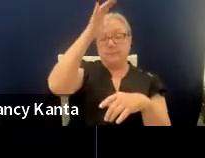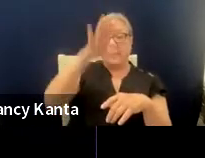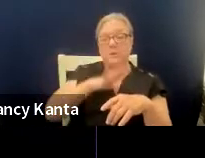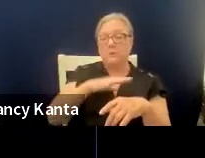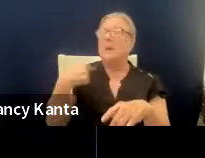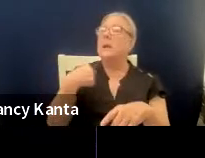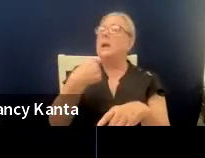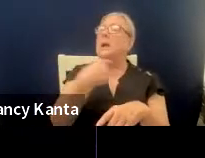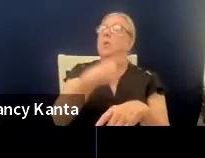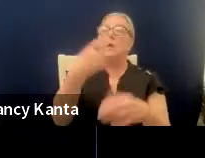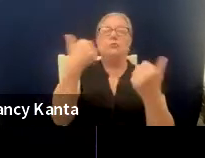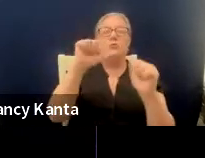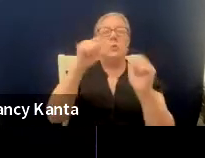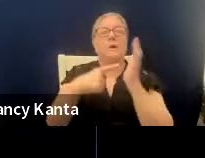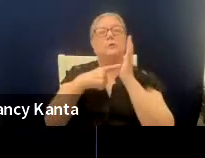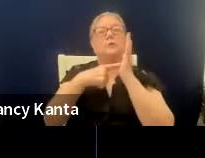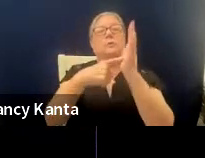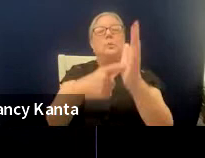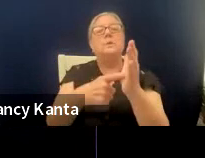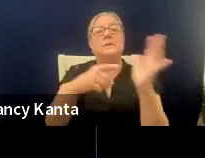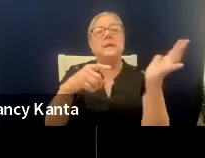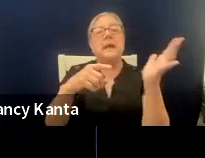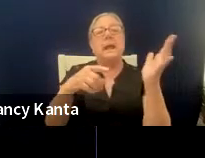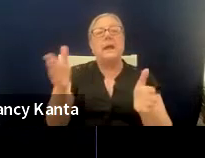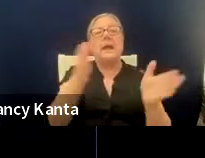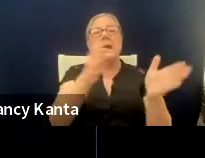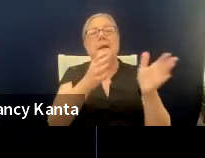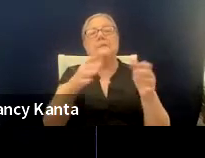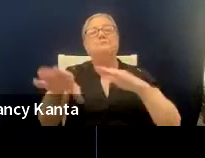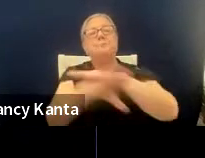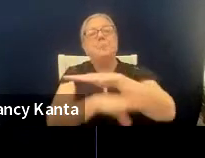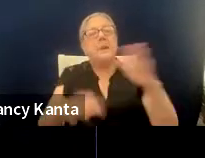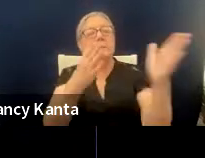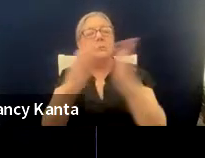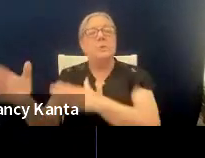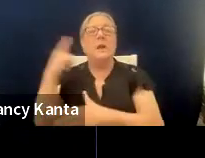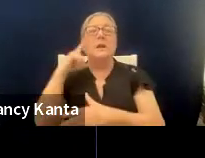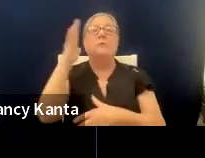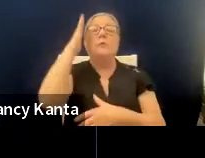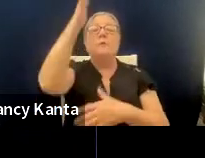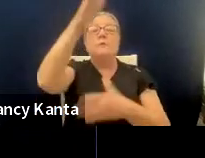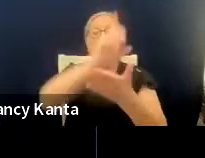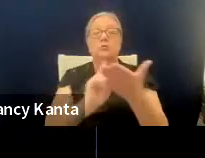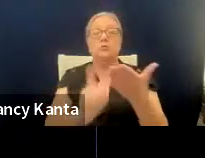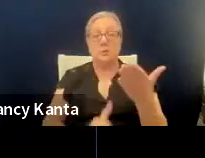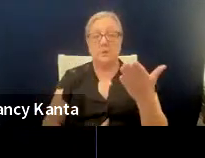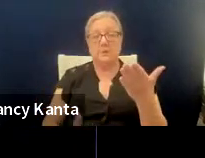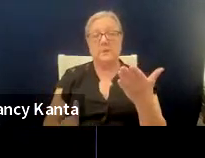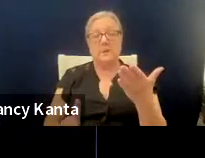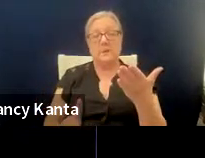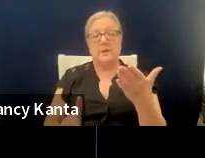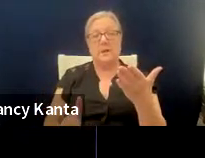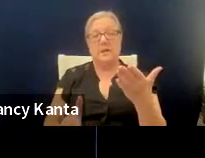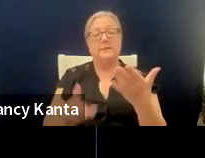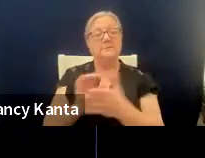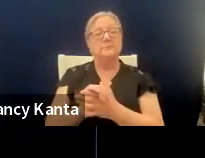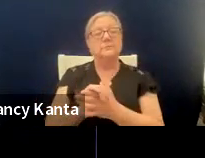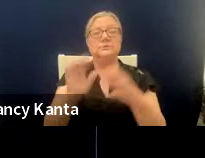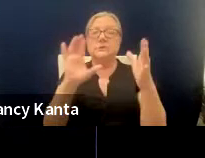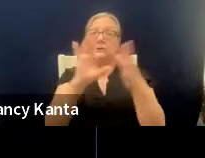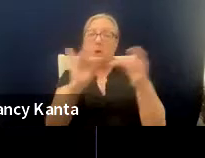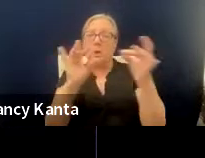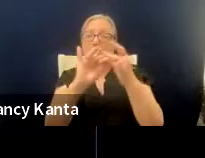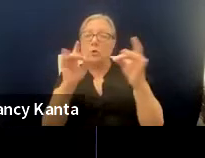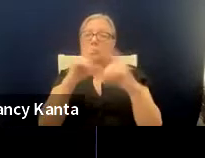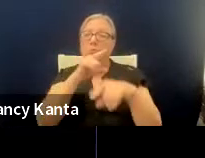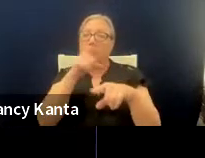a framework for assessing future designs, so that a kind of a narrative through which, or a lens